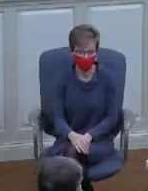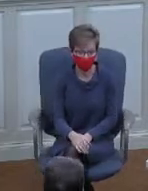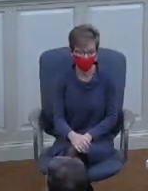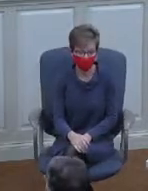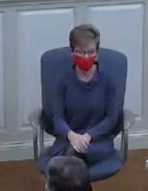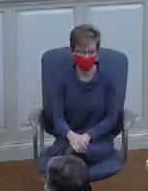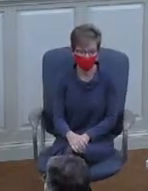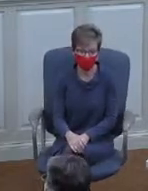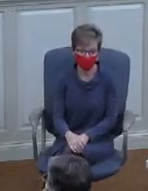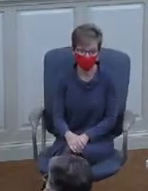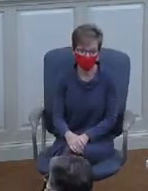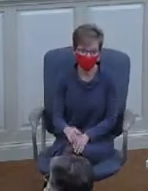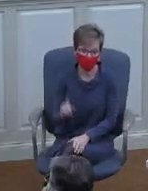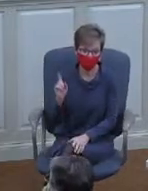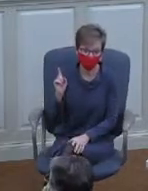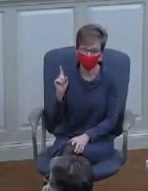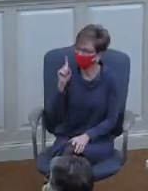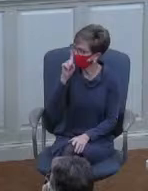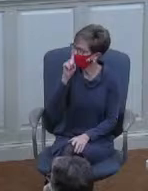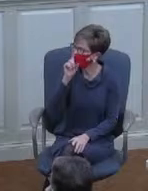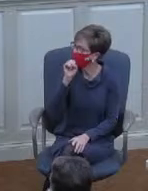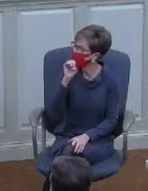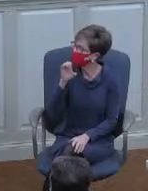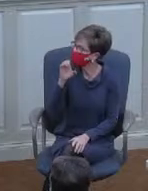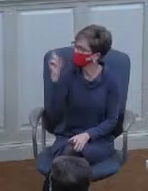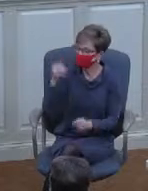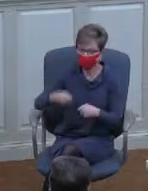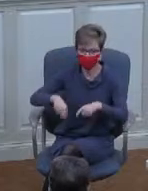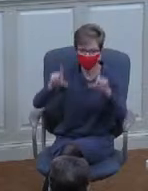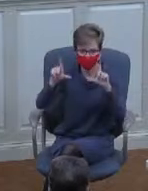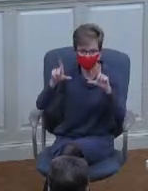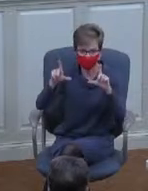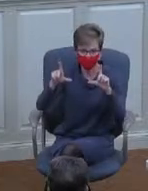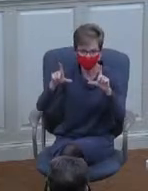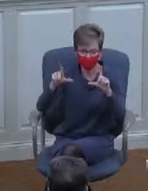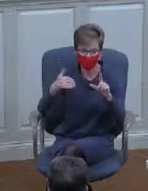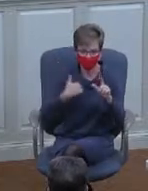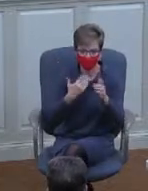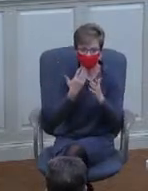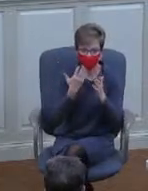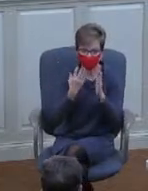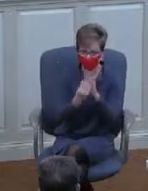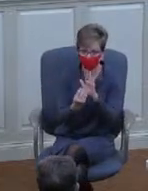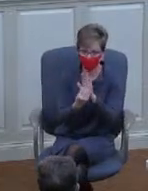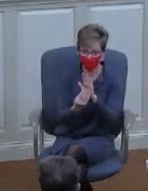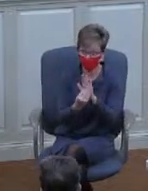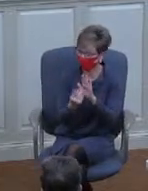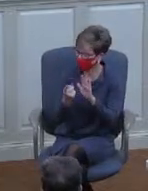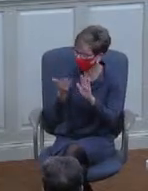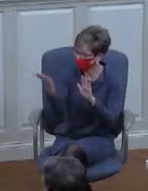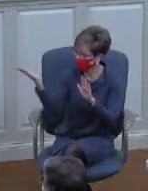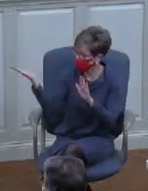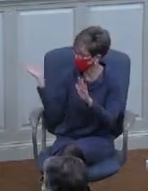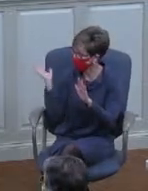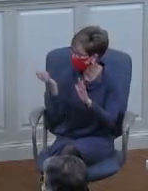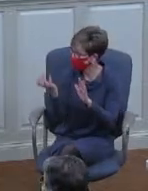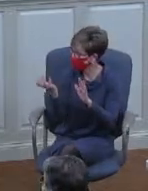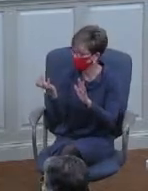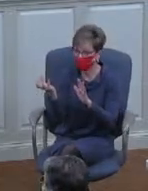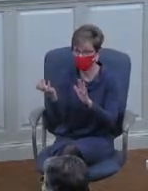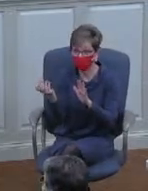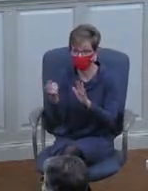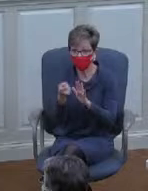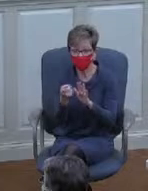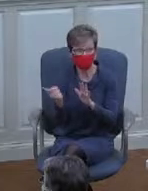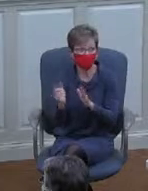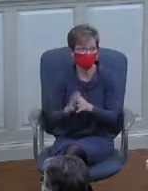Hopefully it'll come up here in just a second. Here we go. I've got some copies. Would you all like a copy? That way you can just kind of follow